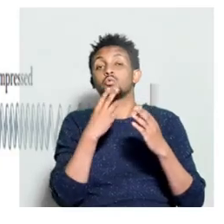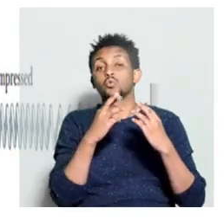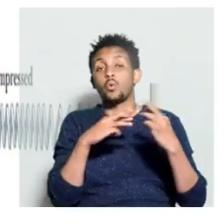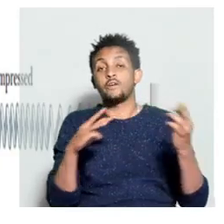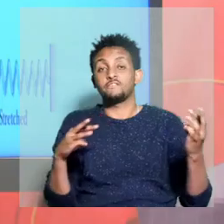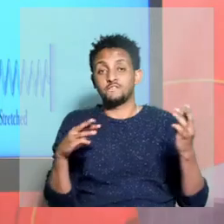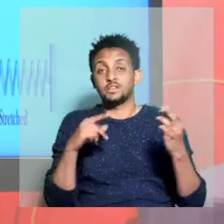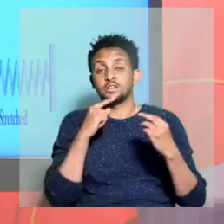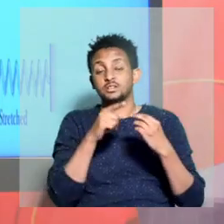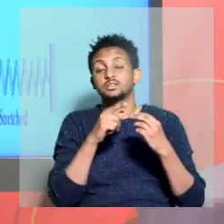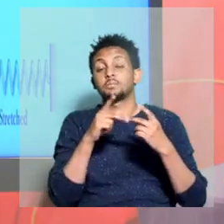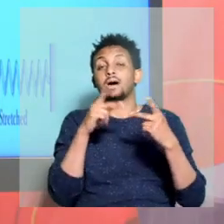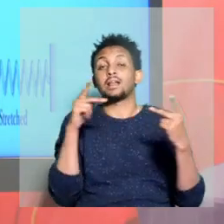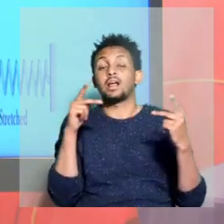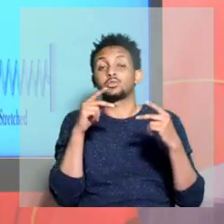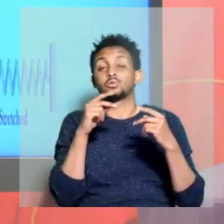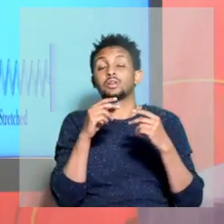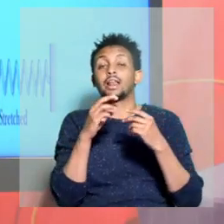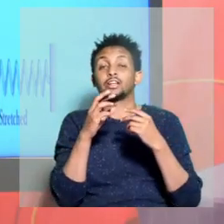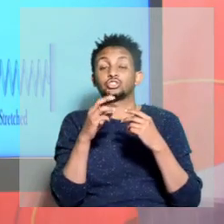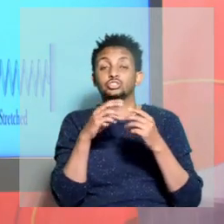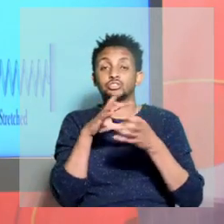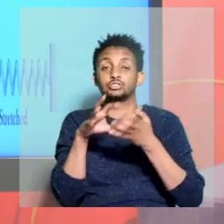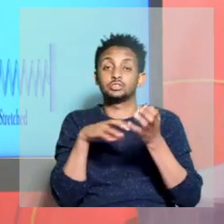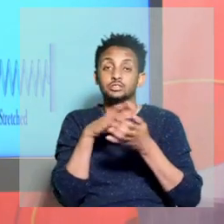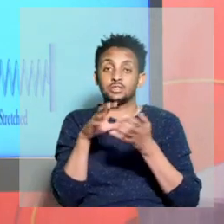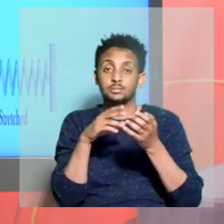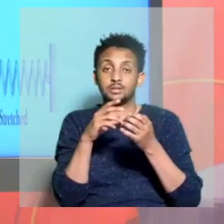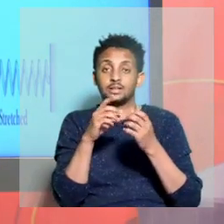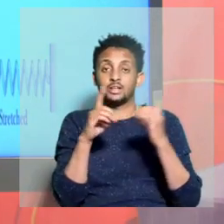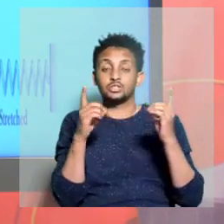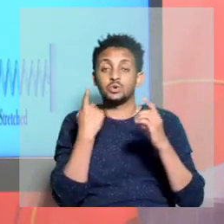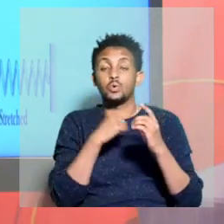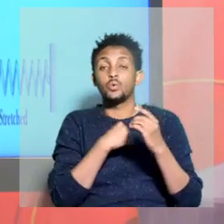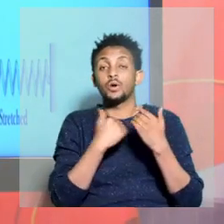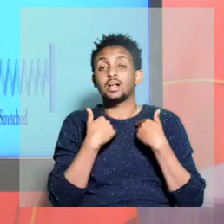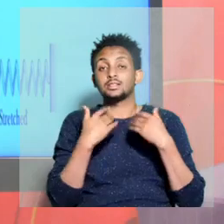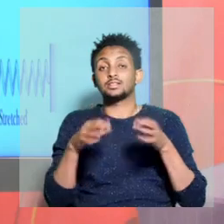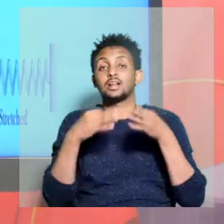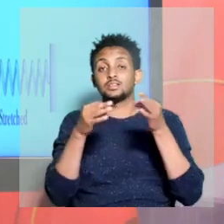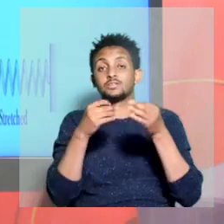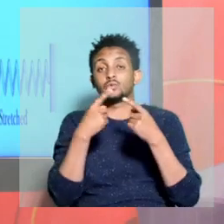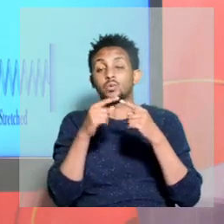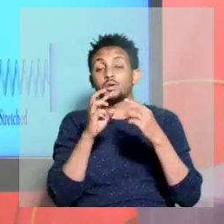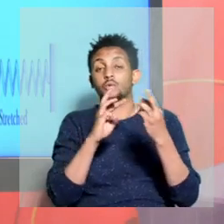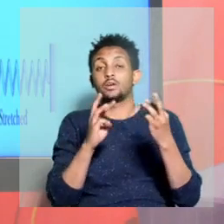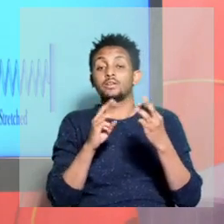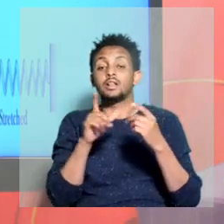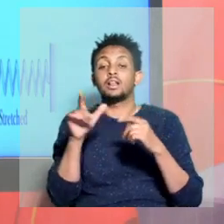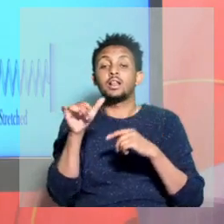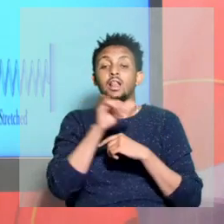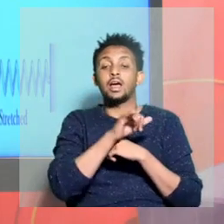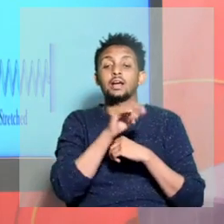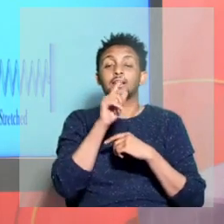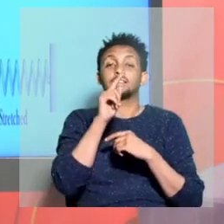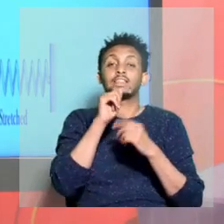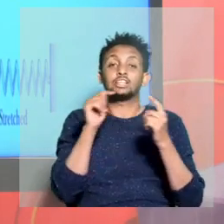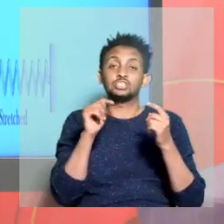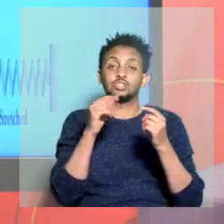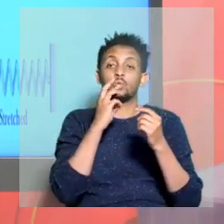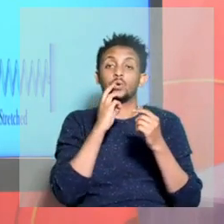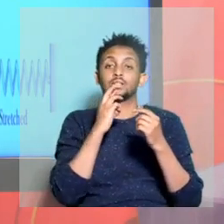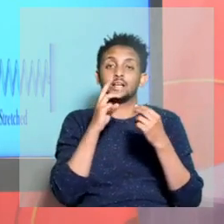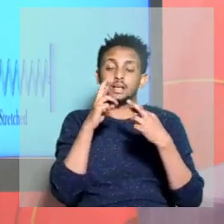wave has parallel direction with disturbed particles, whereas transverse wave has like tension string,